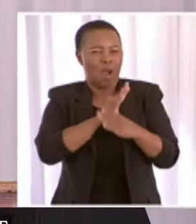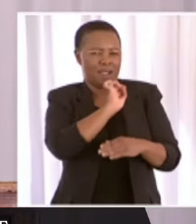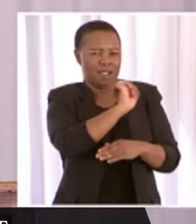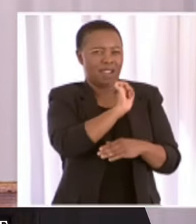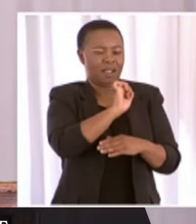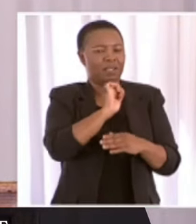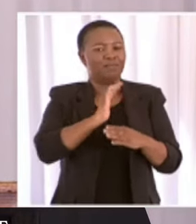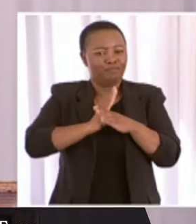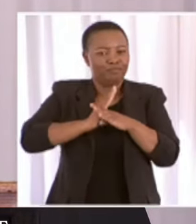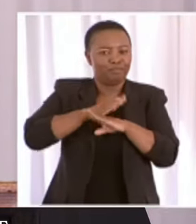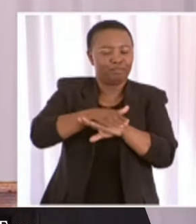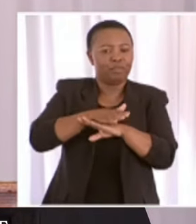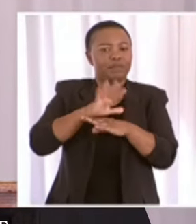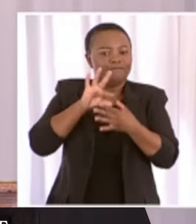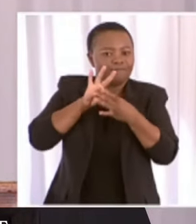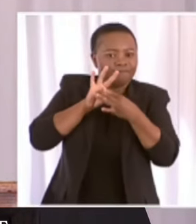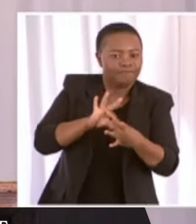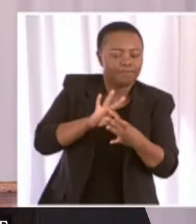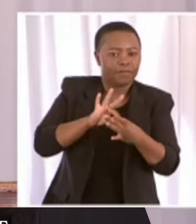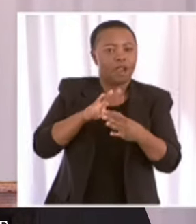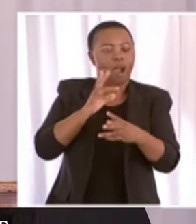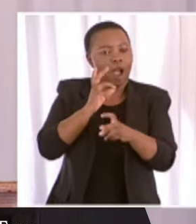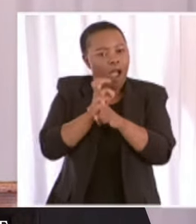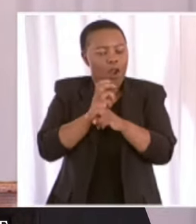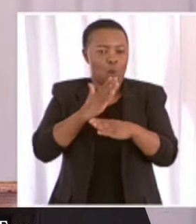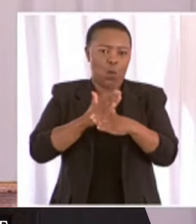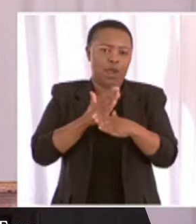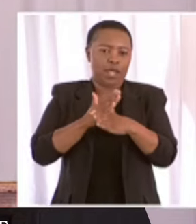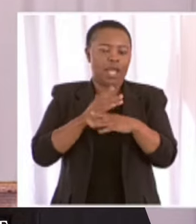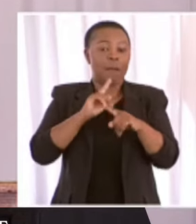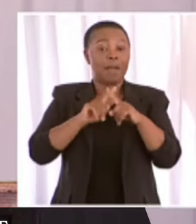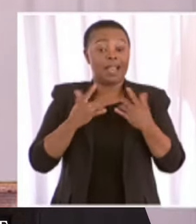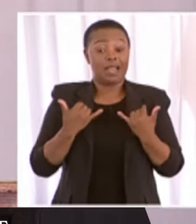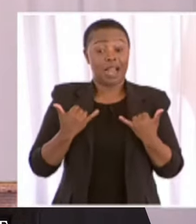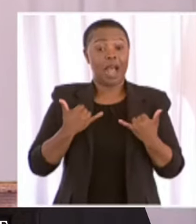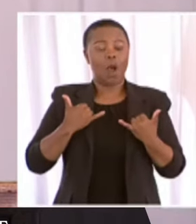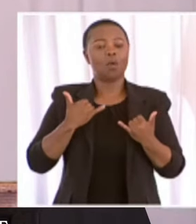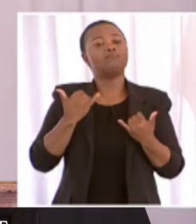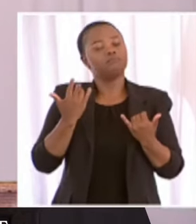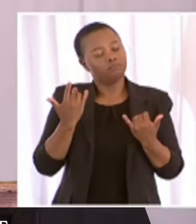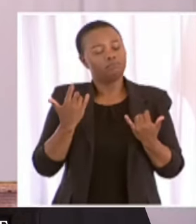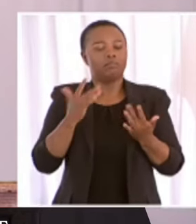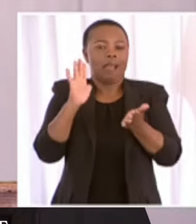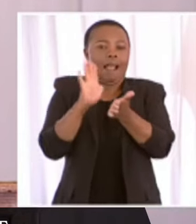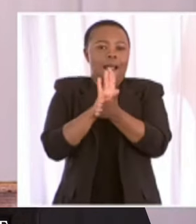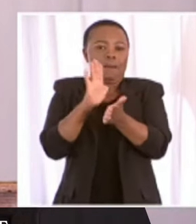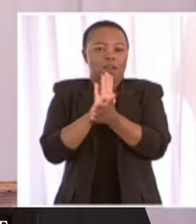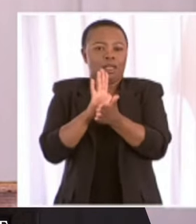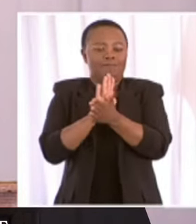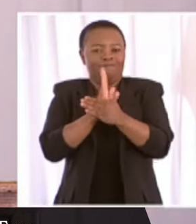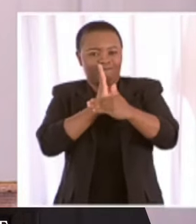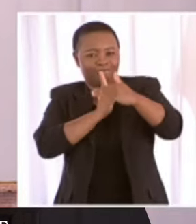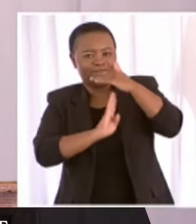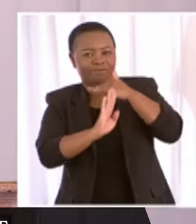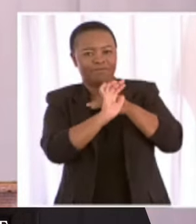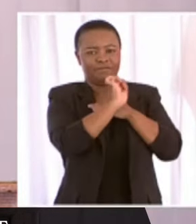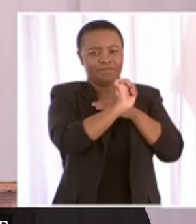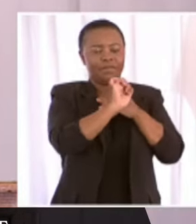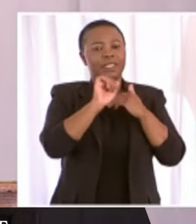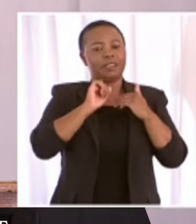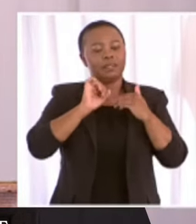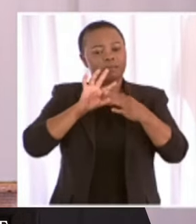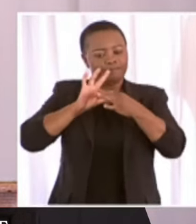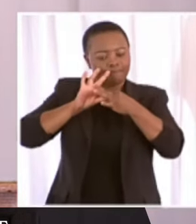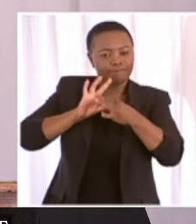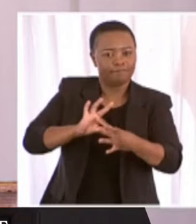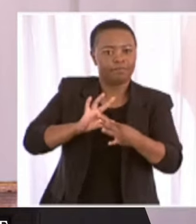work. Comrade Aziz, ours was to appreciate your humility and commitment to our